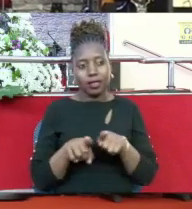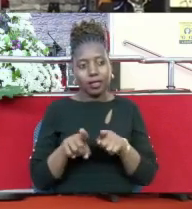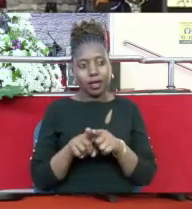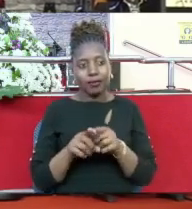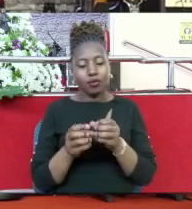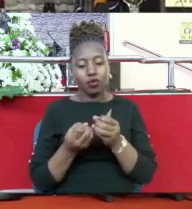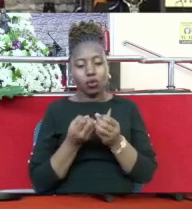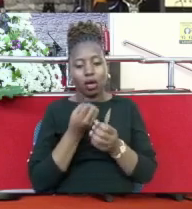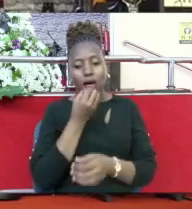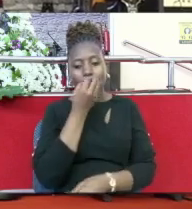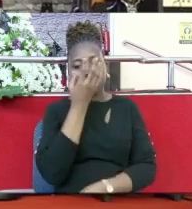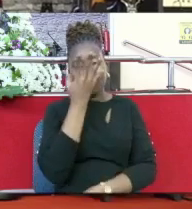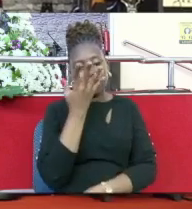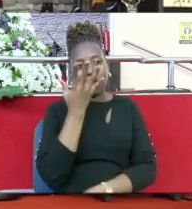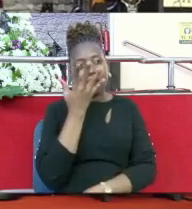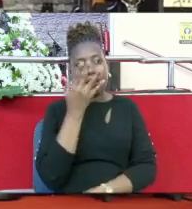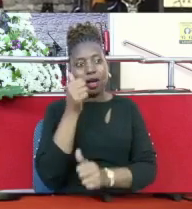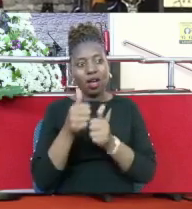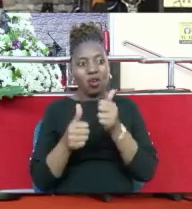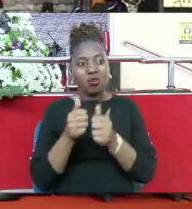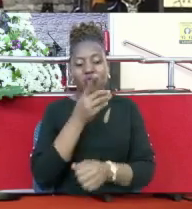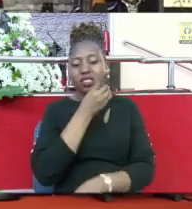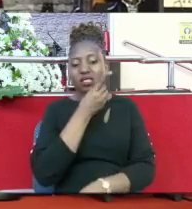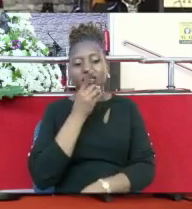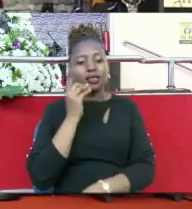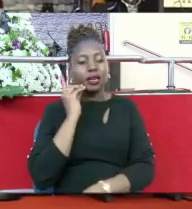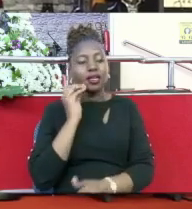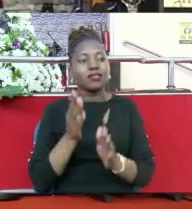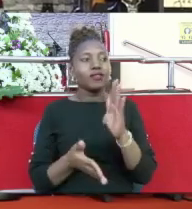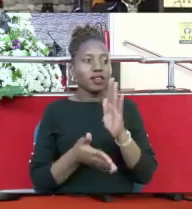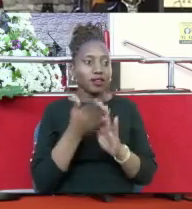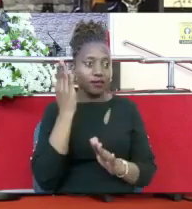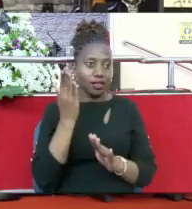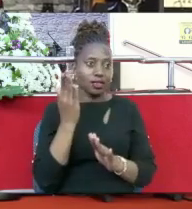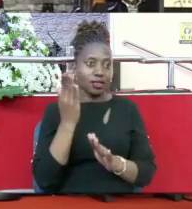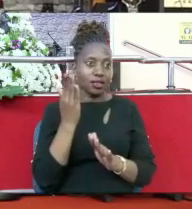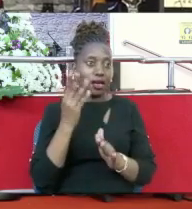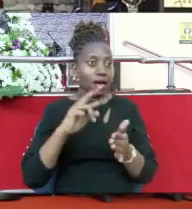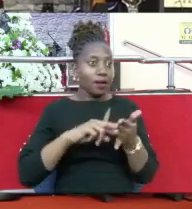So which with us very quickly. So our life is very brief.